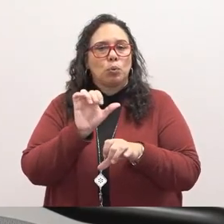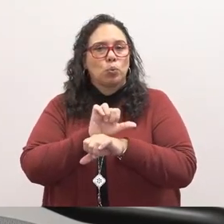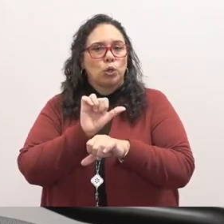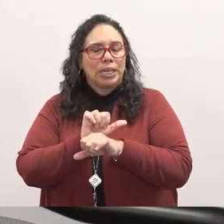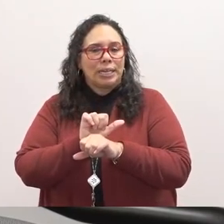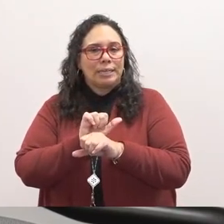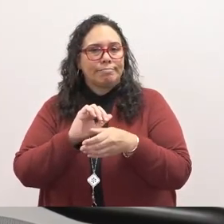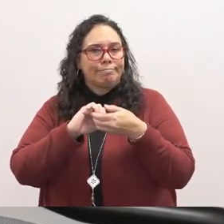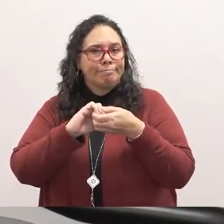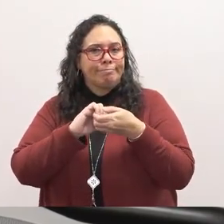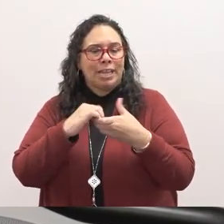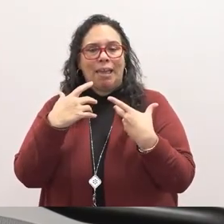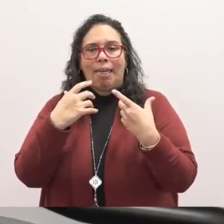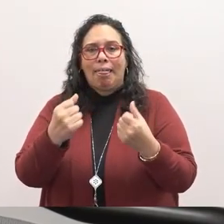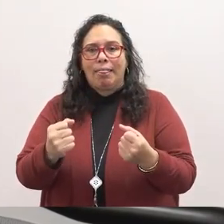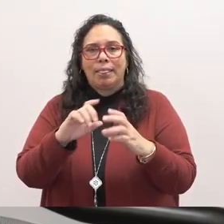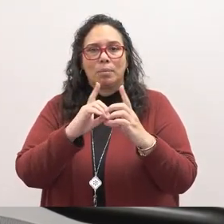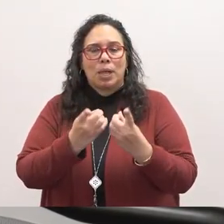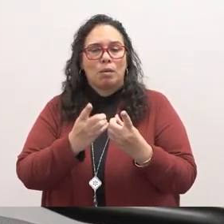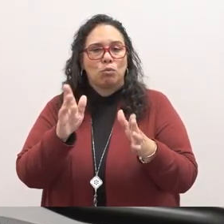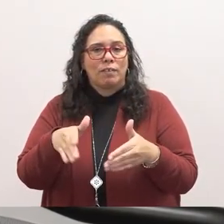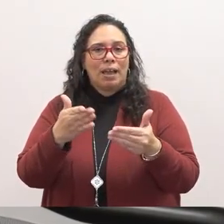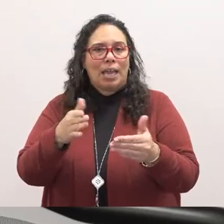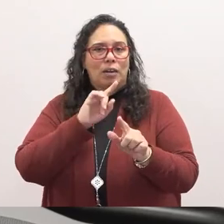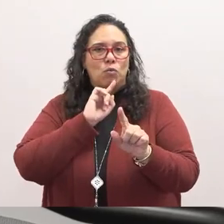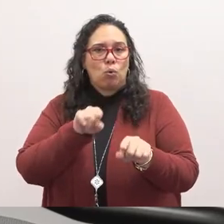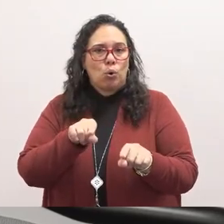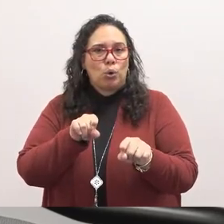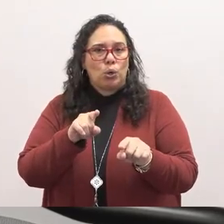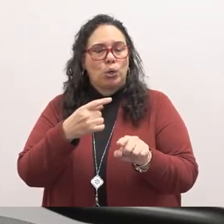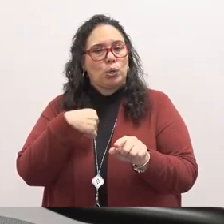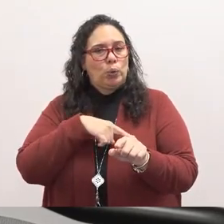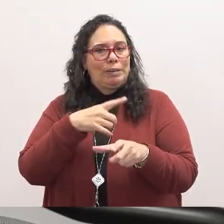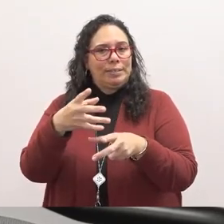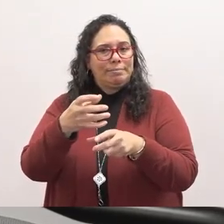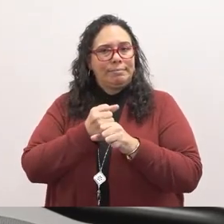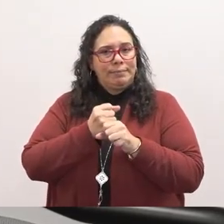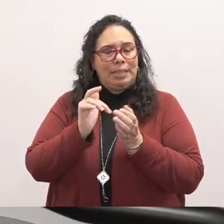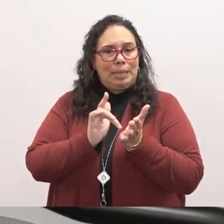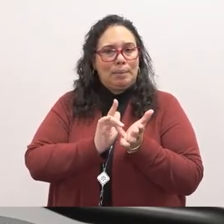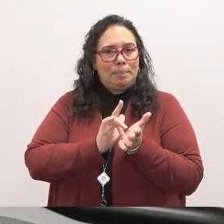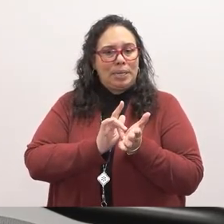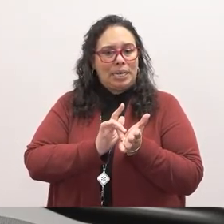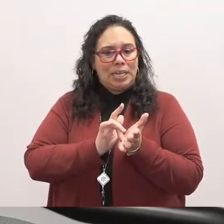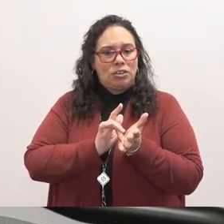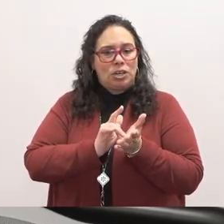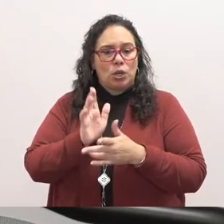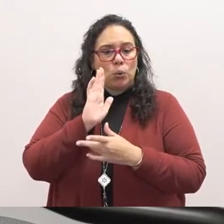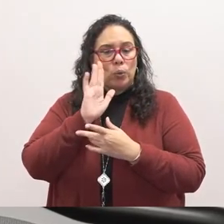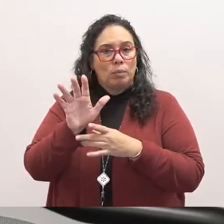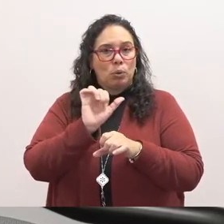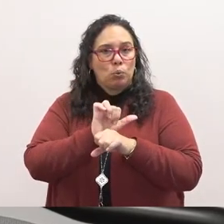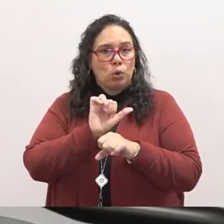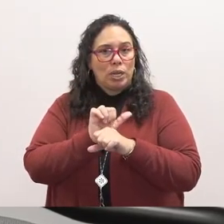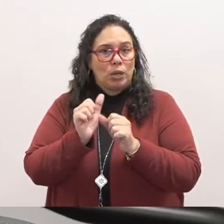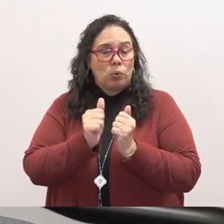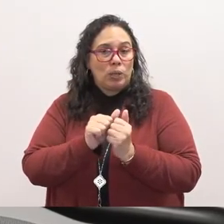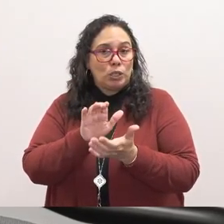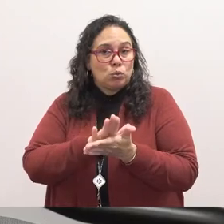department, who has provided an order for us to be a recipient of medication. We will be working with our